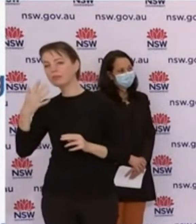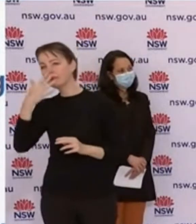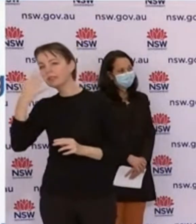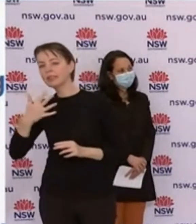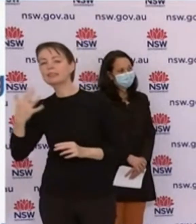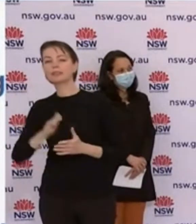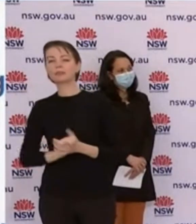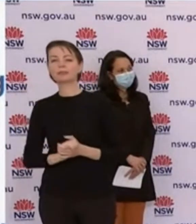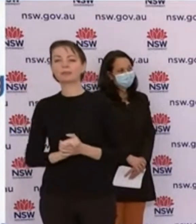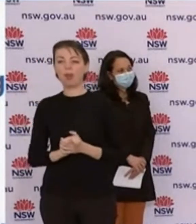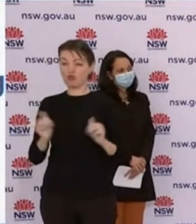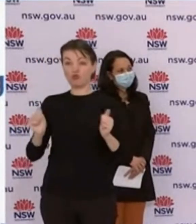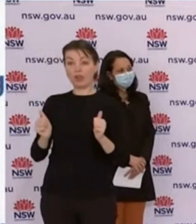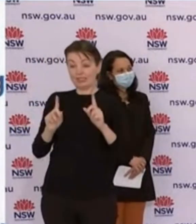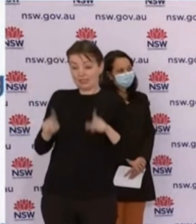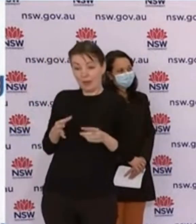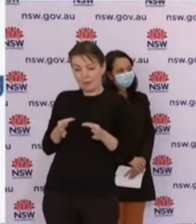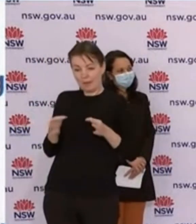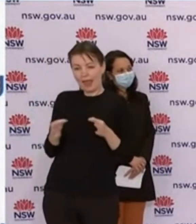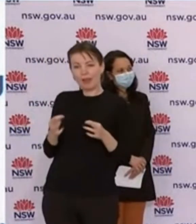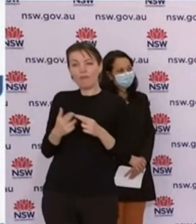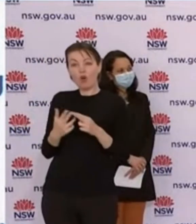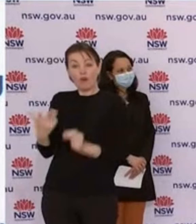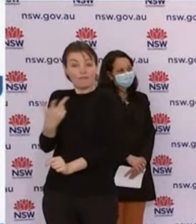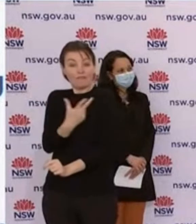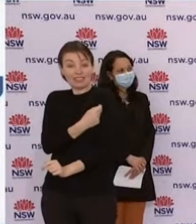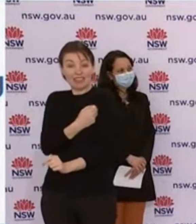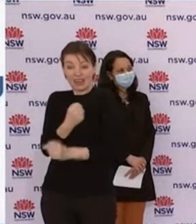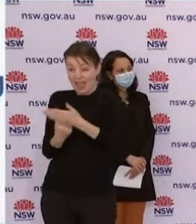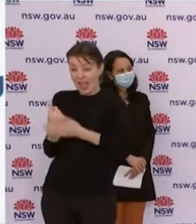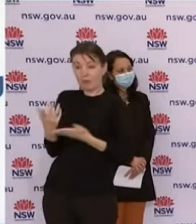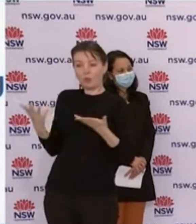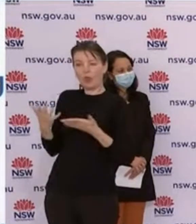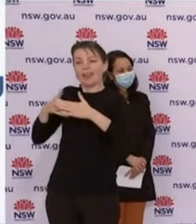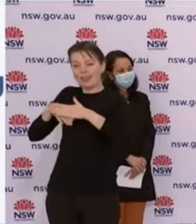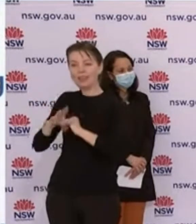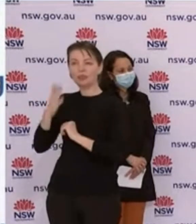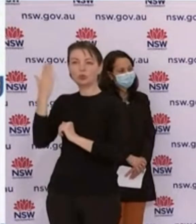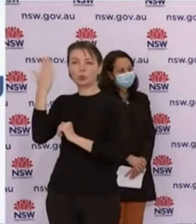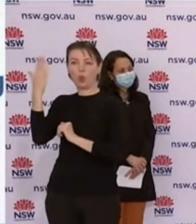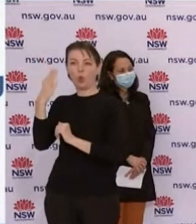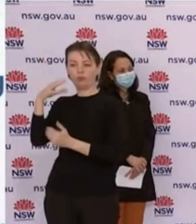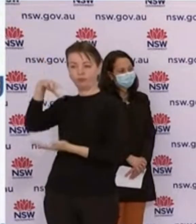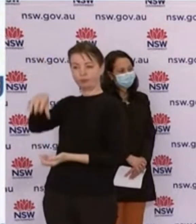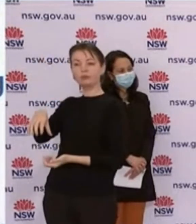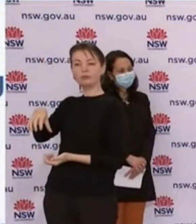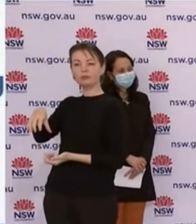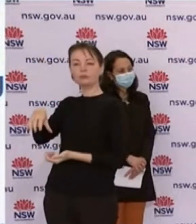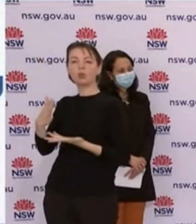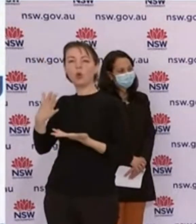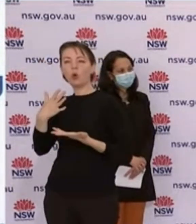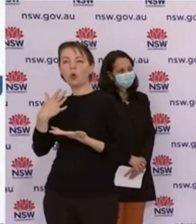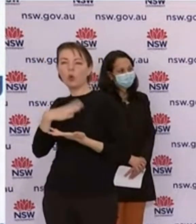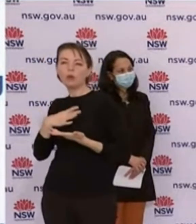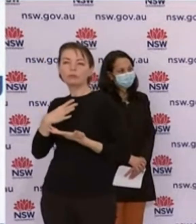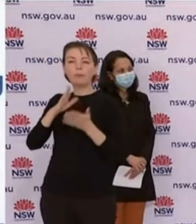have already started thinking about in-school vaccination programs, which is the best way to get to those cohorts. And we ask parents to start considering what options they